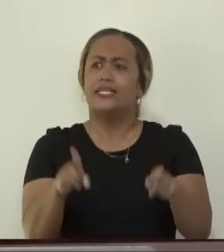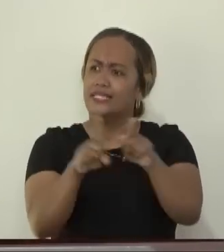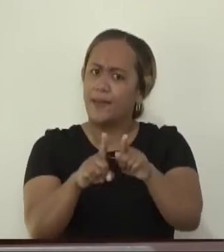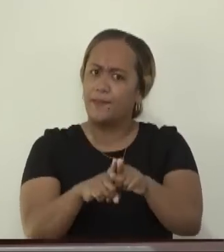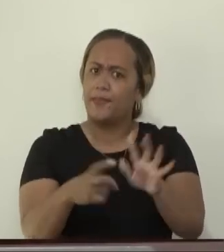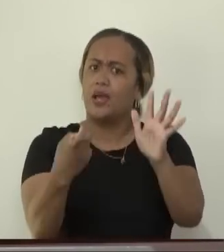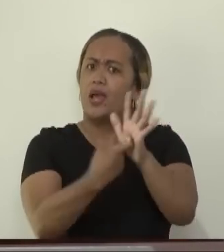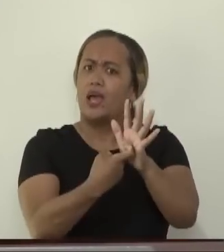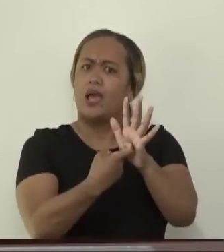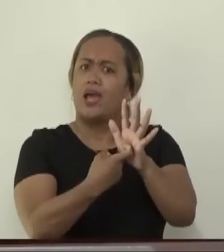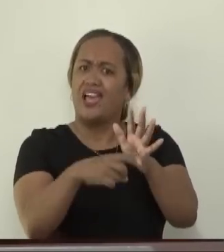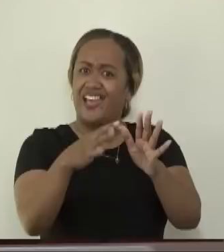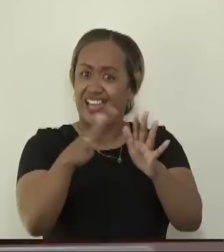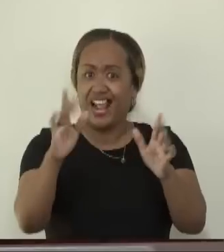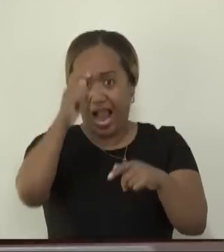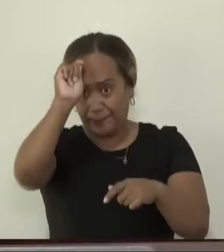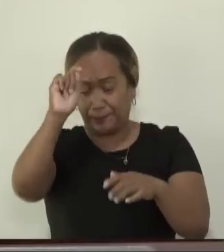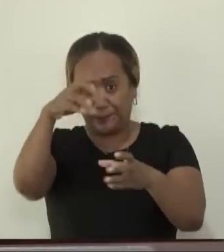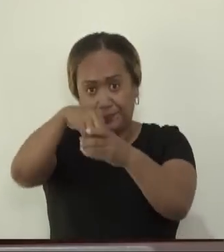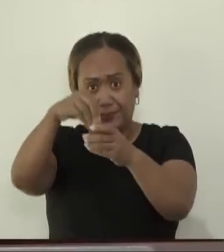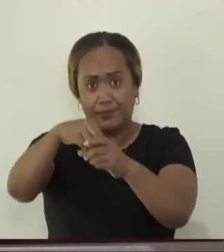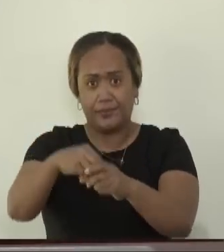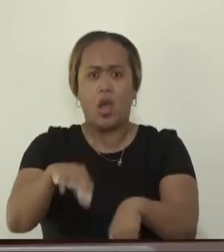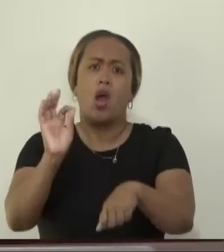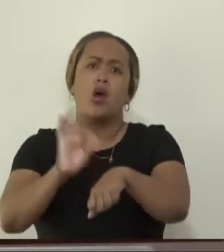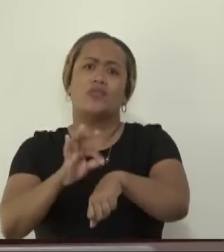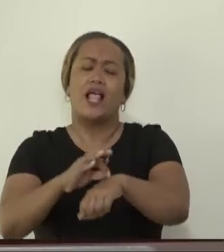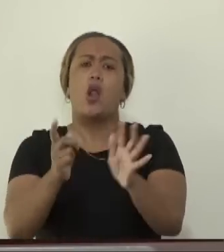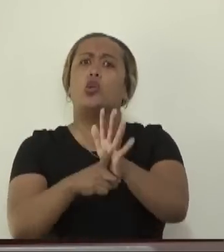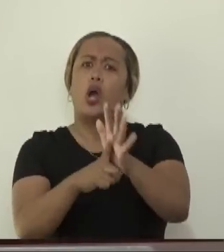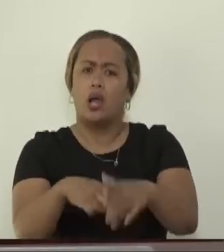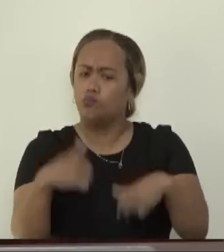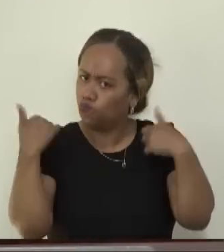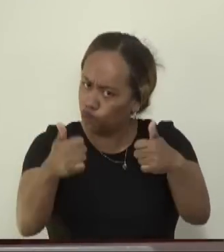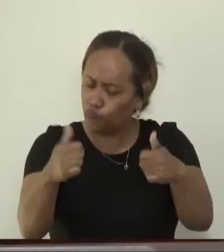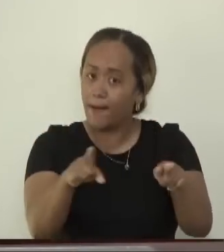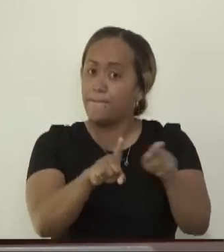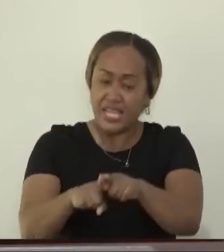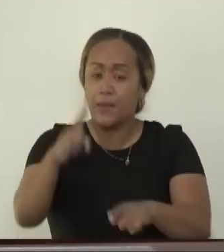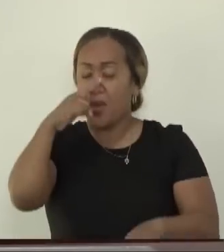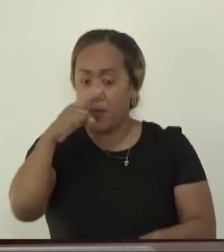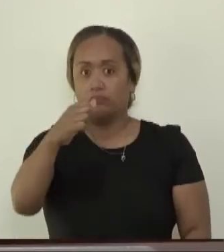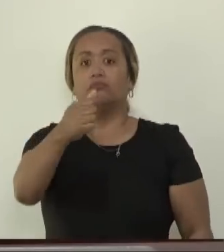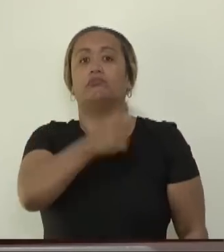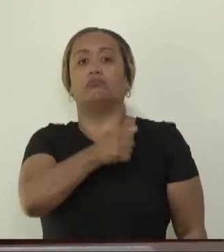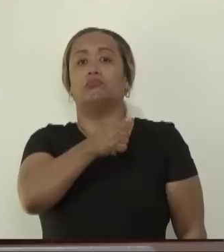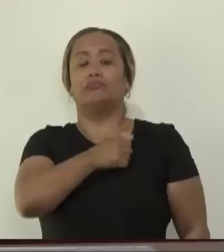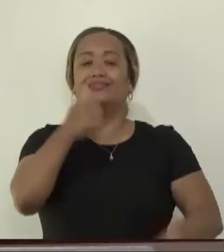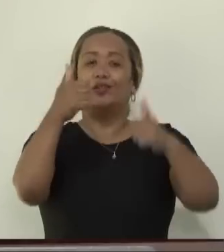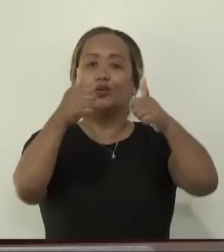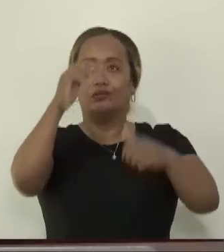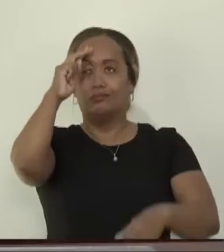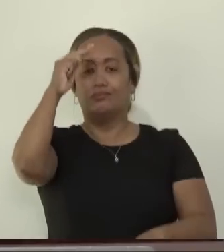Hospital for the same purpose. All these helpers are patriots dedicated to the good